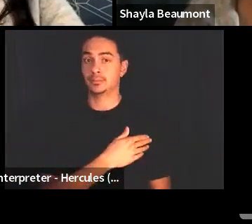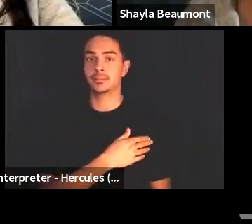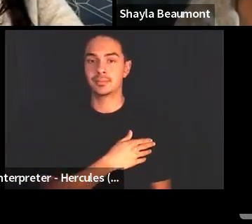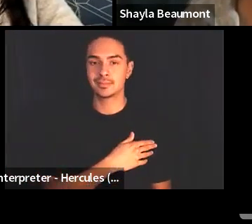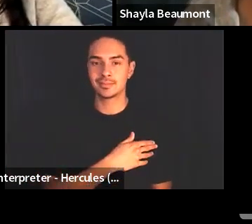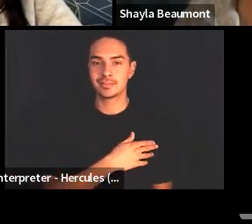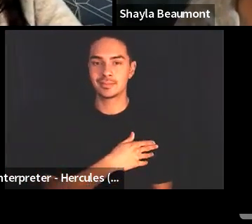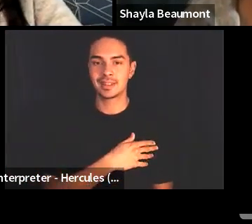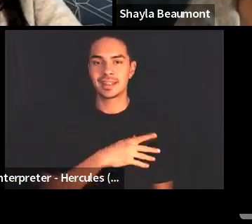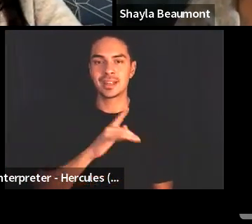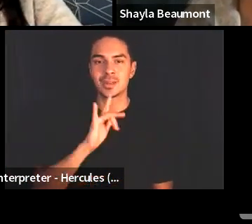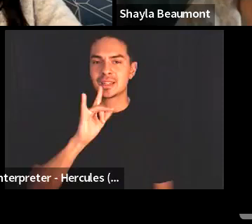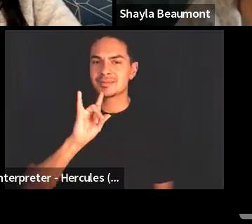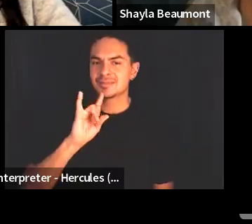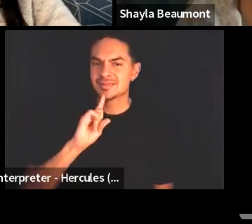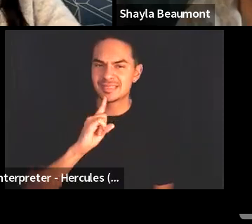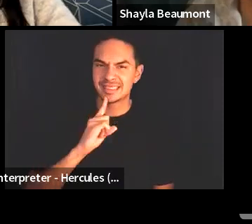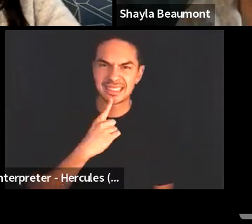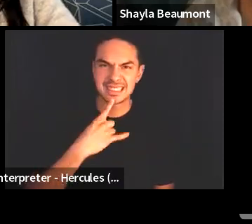mean-spirited,